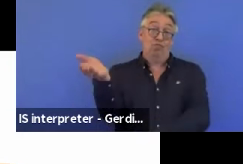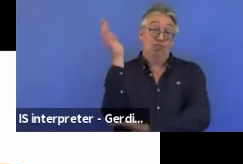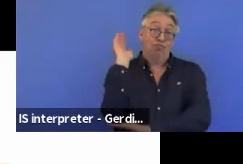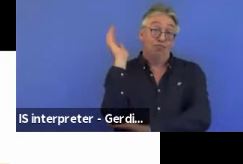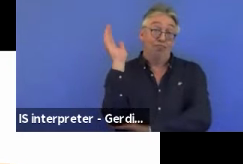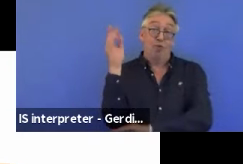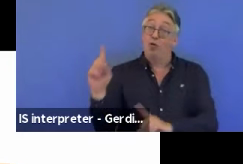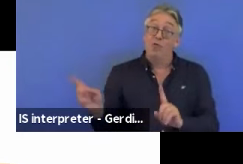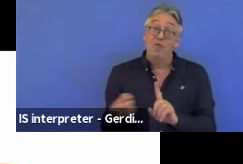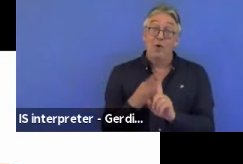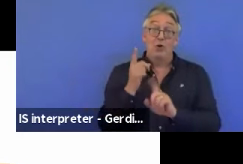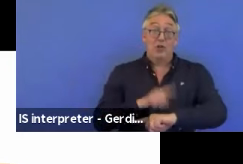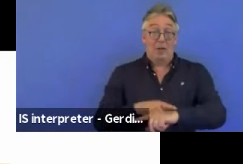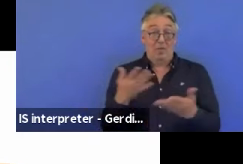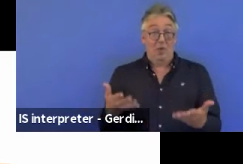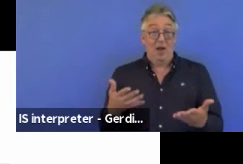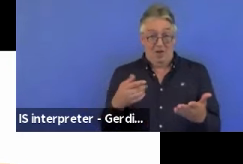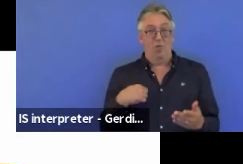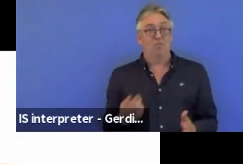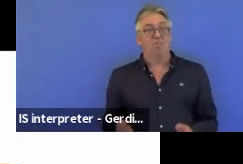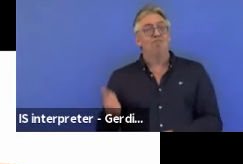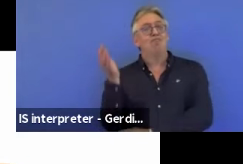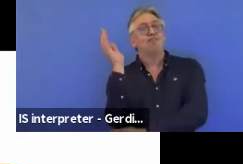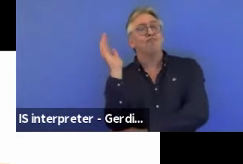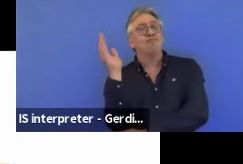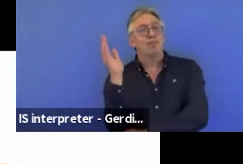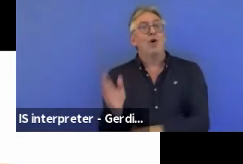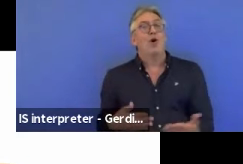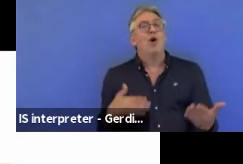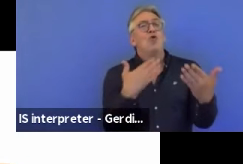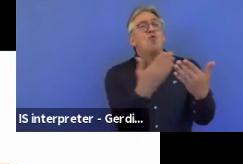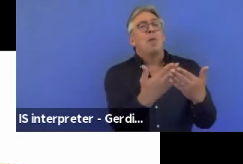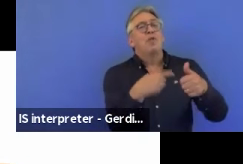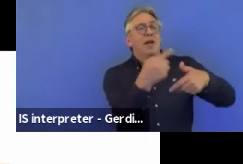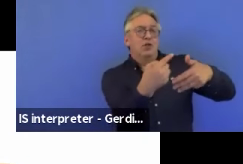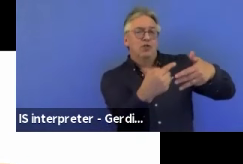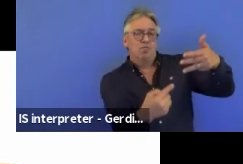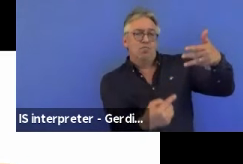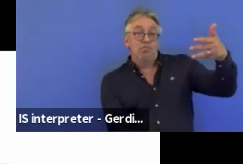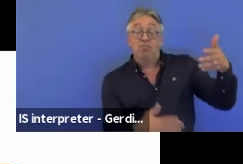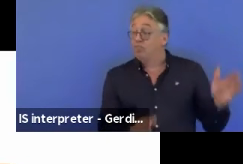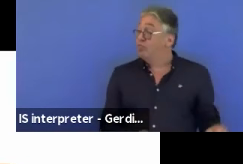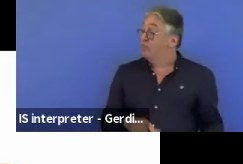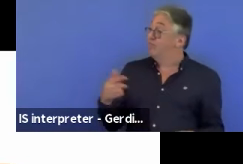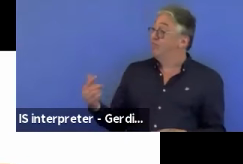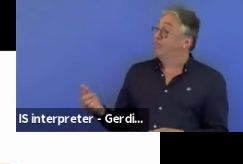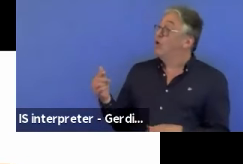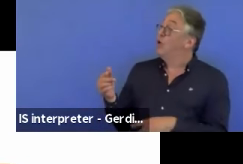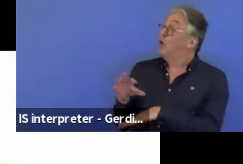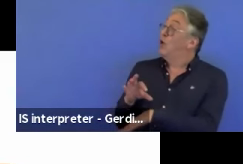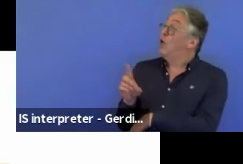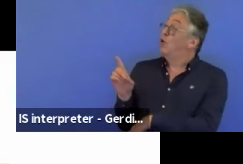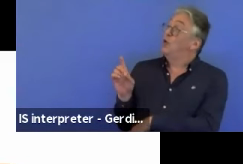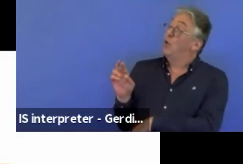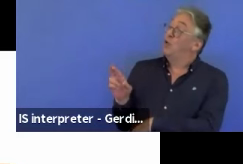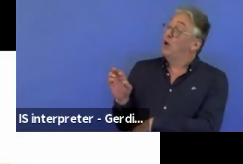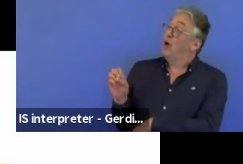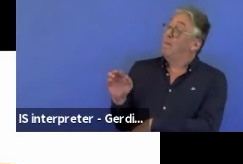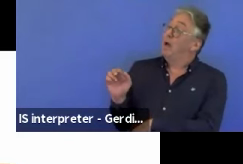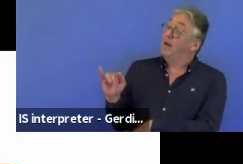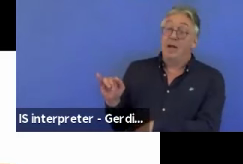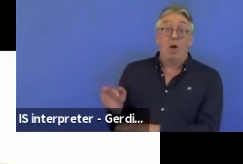first time today. So I'd like to pass us over to Dr. Amani Carissa, and we hope that you will later join